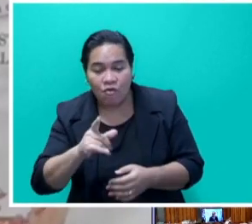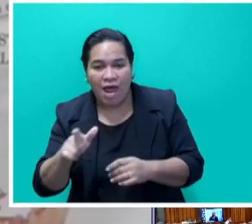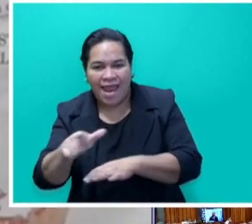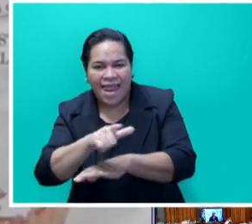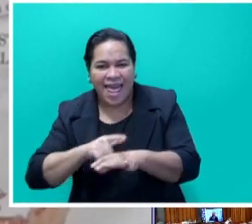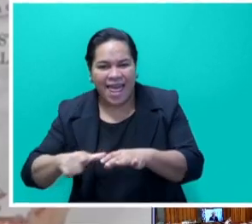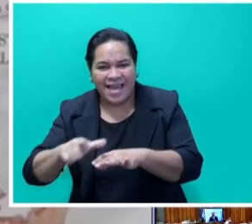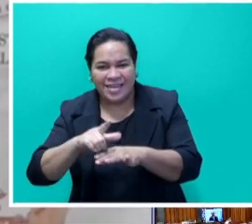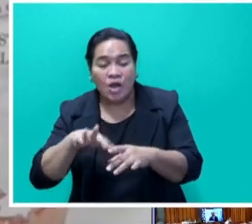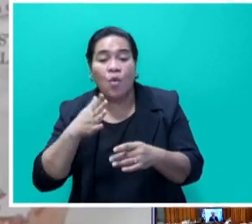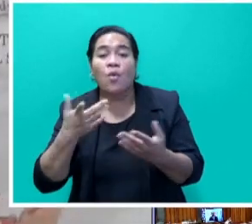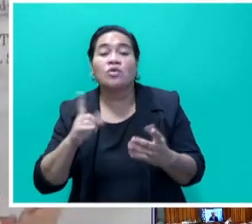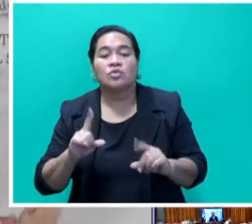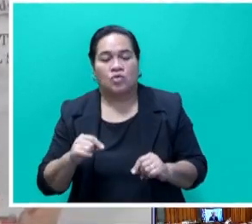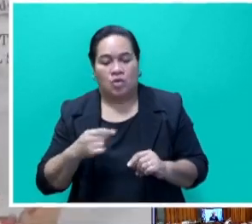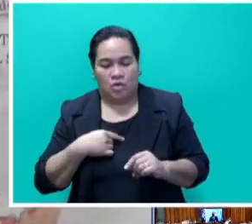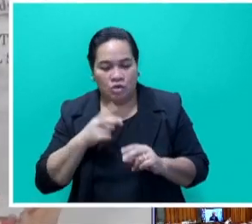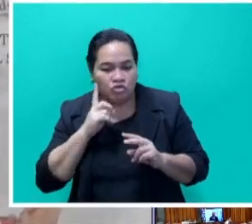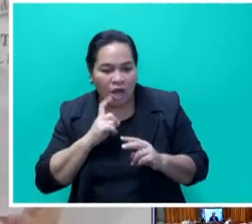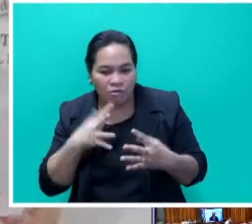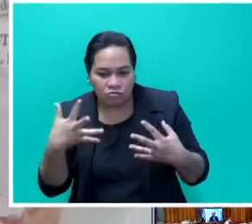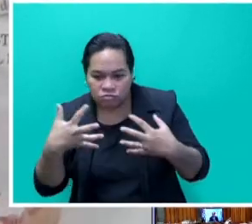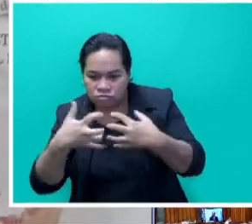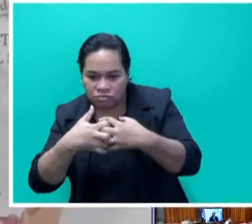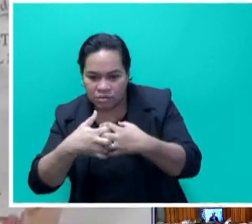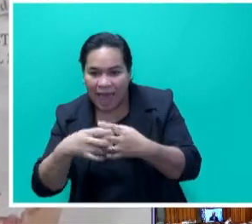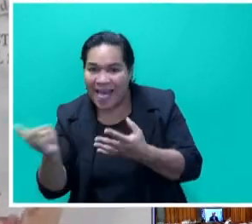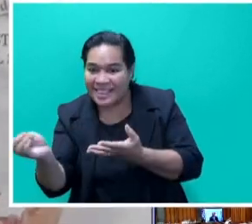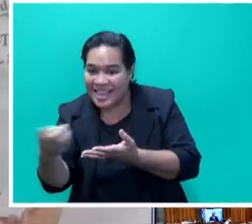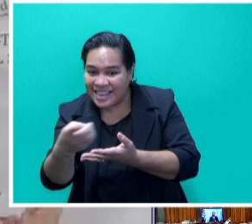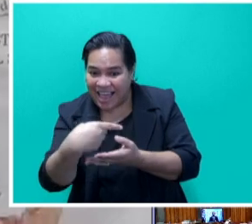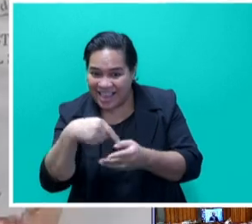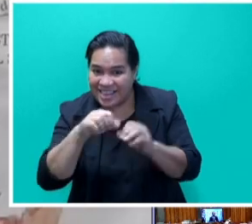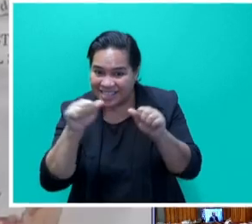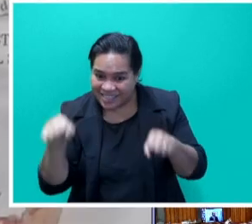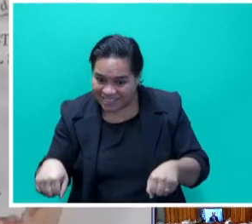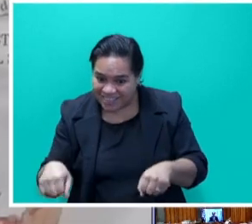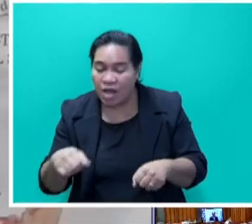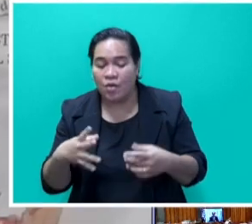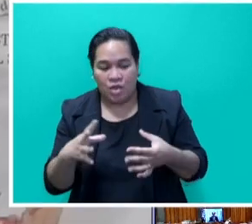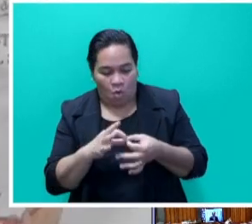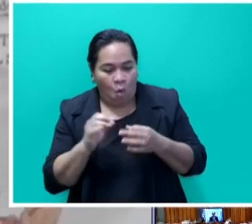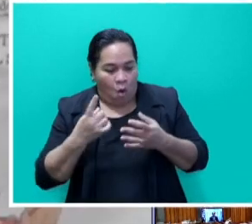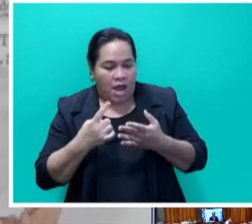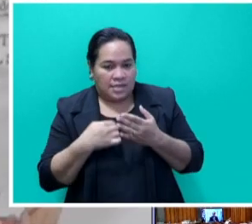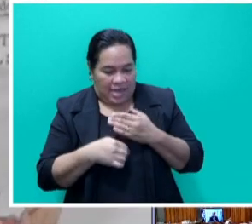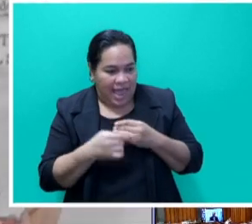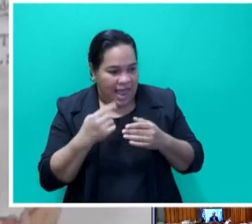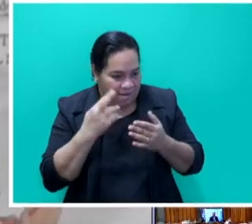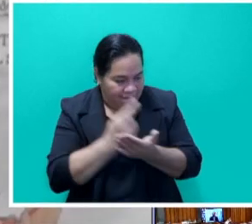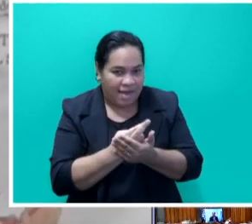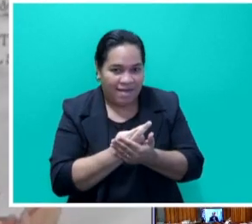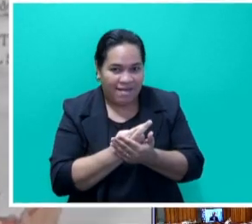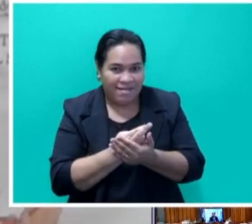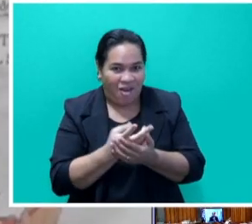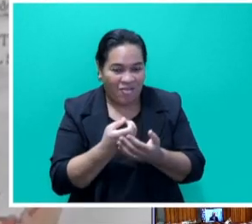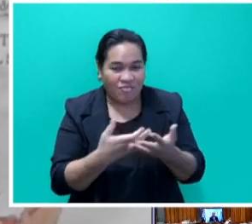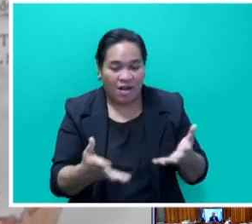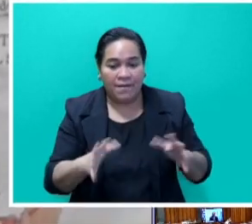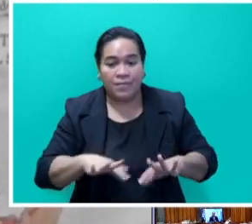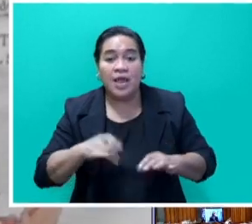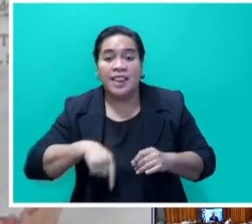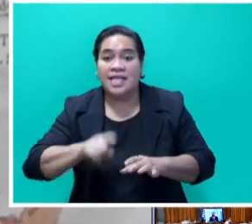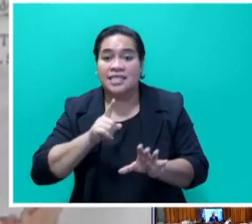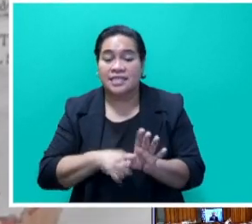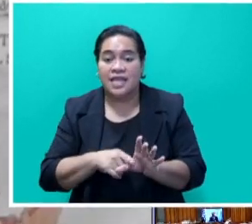exercise, where we continue to harmonize land data on the system with what actually exists on the ground. This year, we have been able